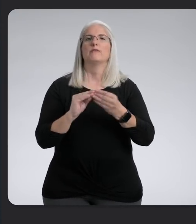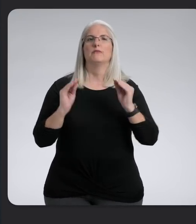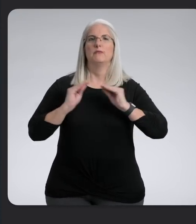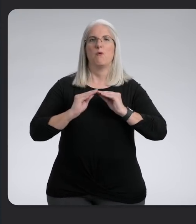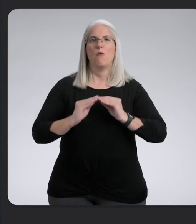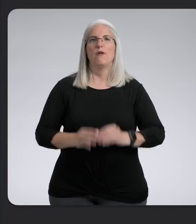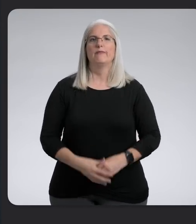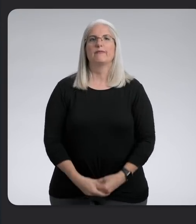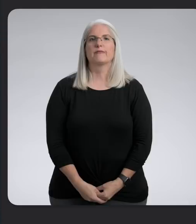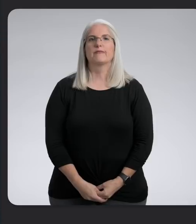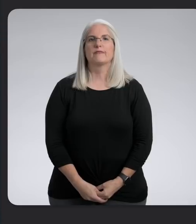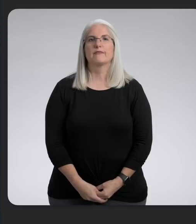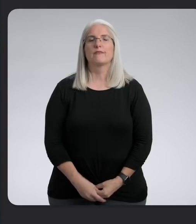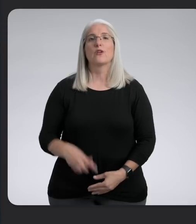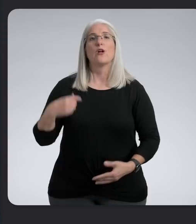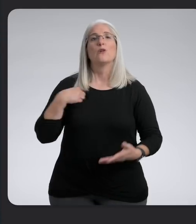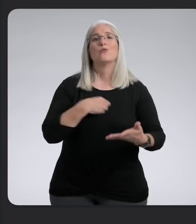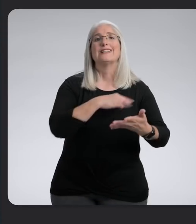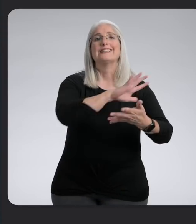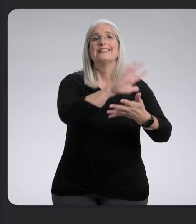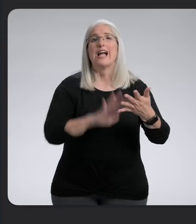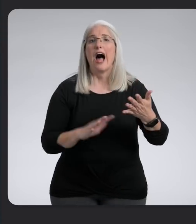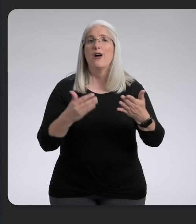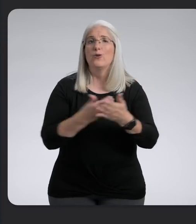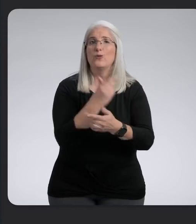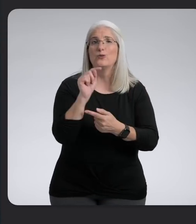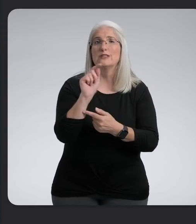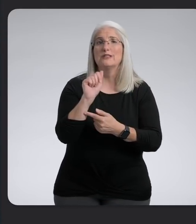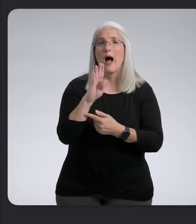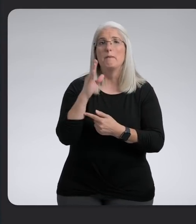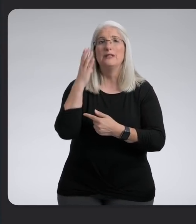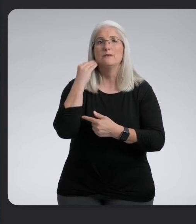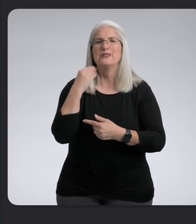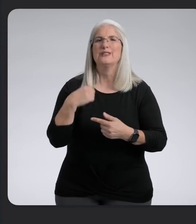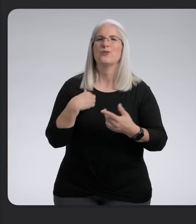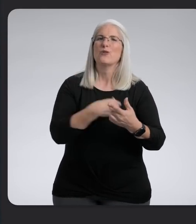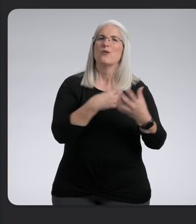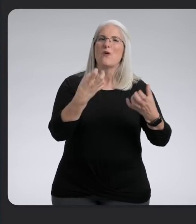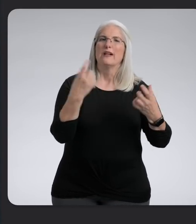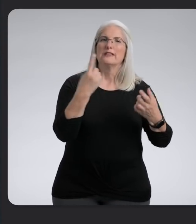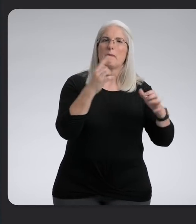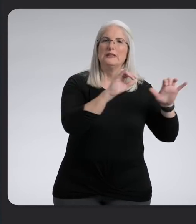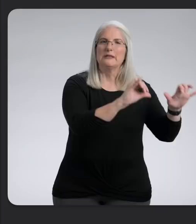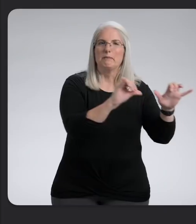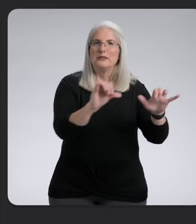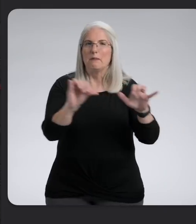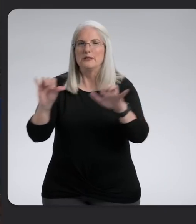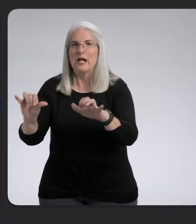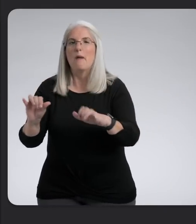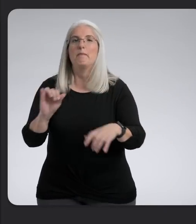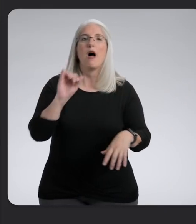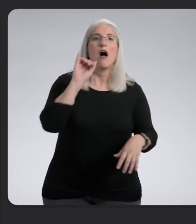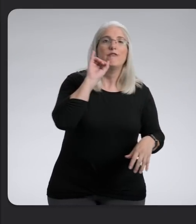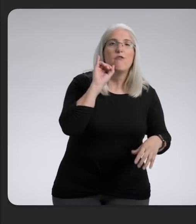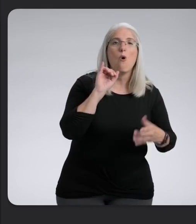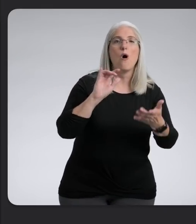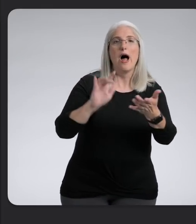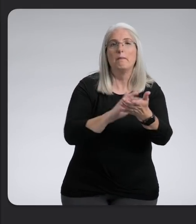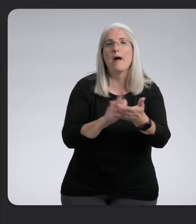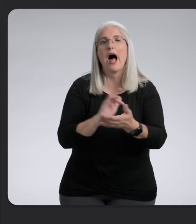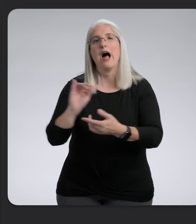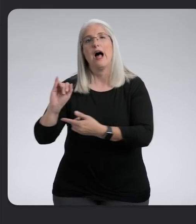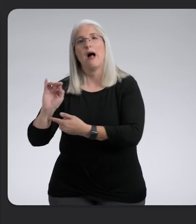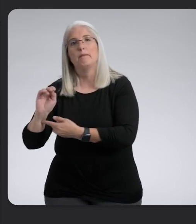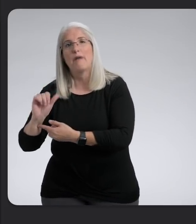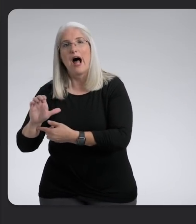we wanted to build something that worked consistently when you switch from your Mac to your iPhone or iPad. On iPad, the new tabs and